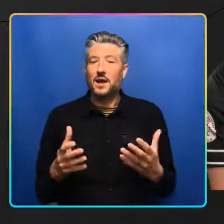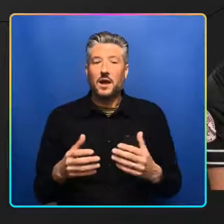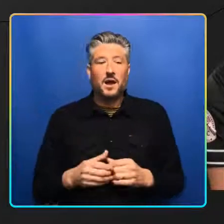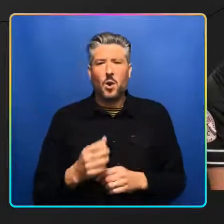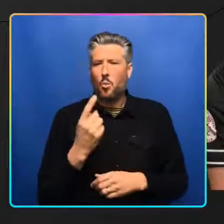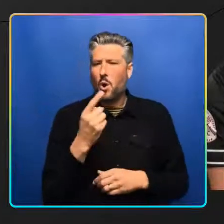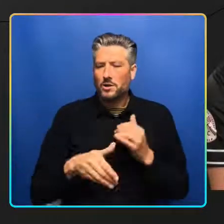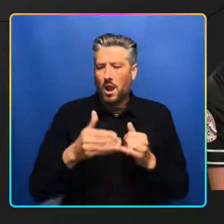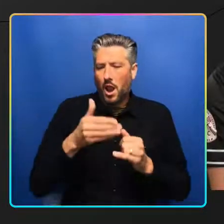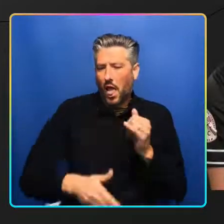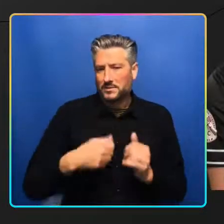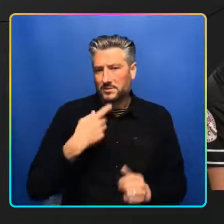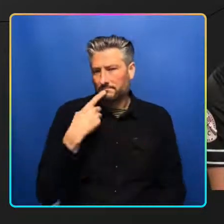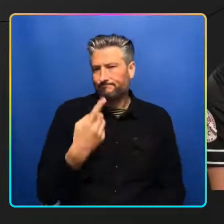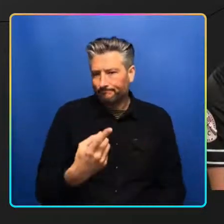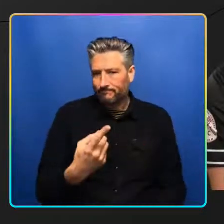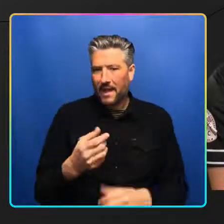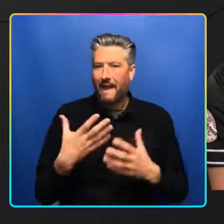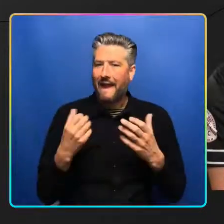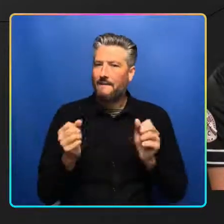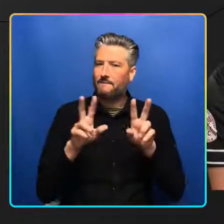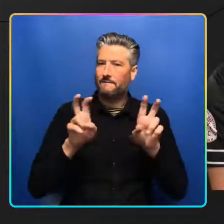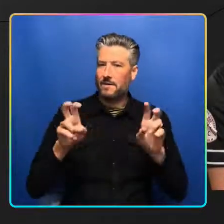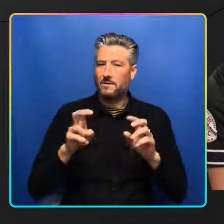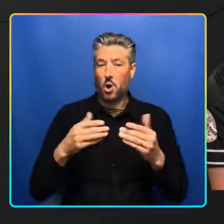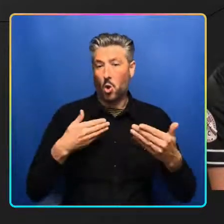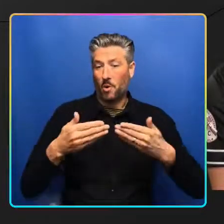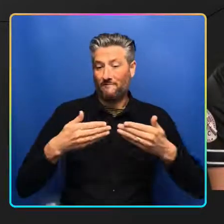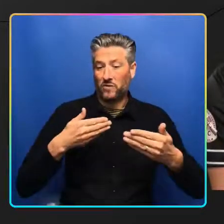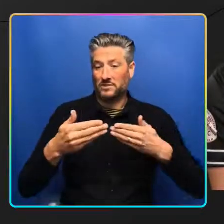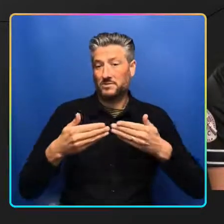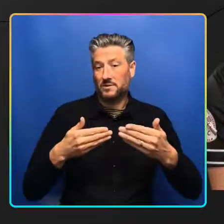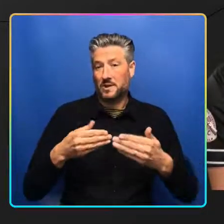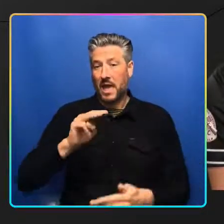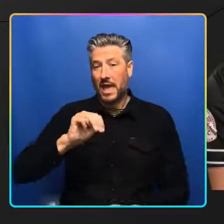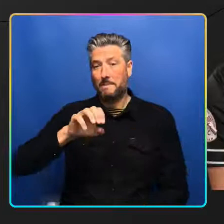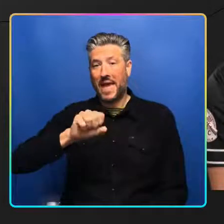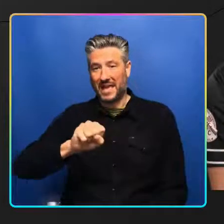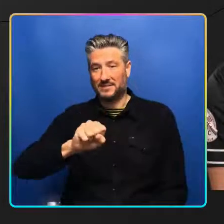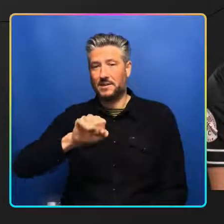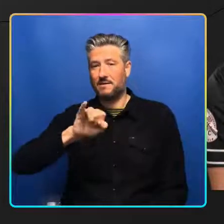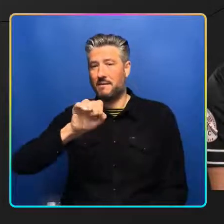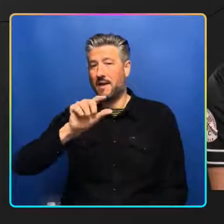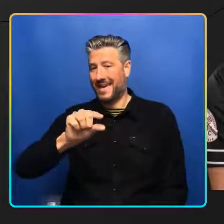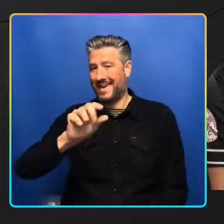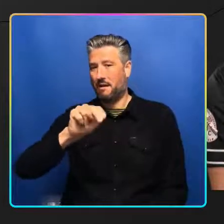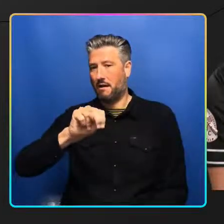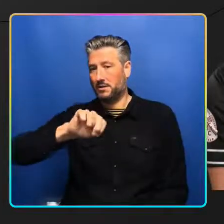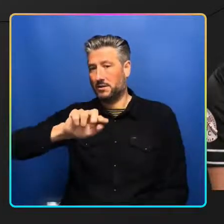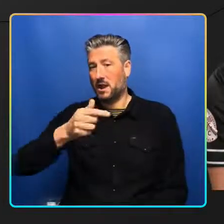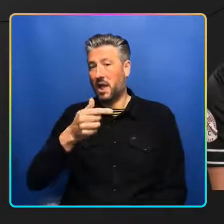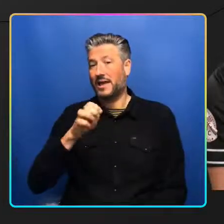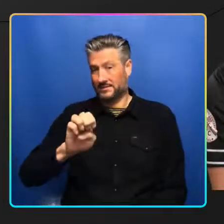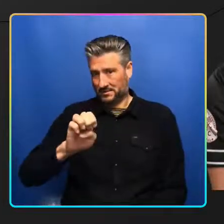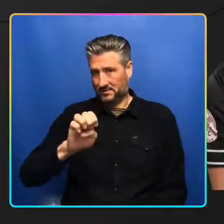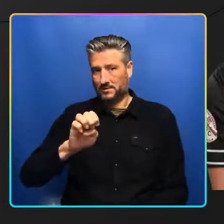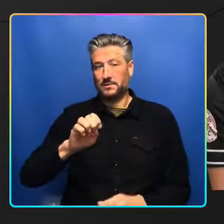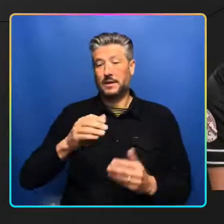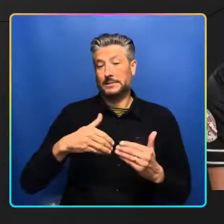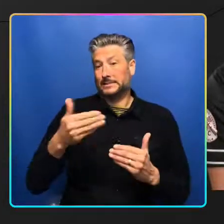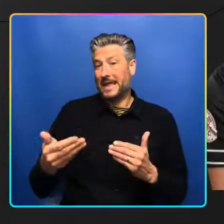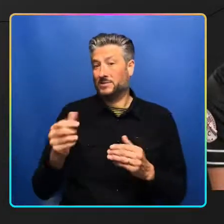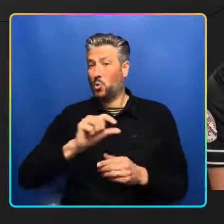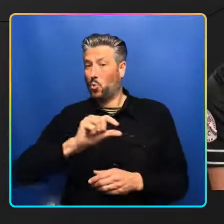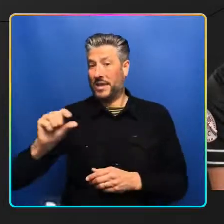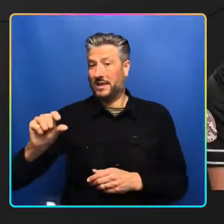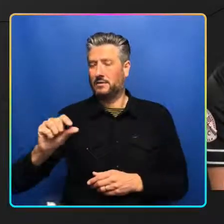Ignite, one of our flagship conferences for the year, is coming up next week, 2nd to the 4th of November. If you want to get and see